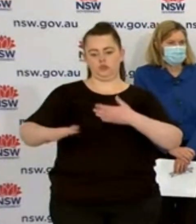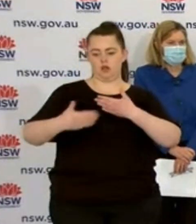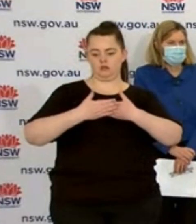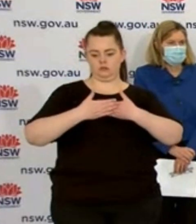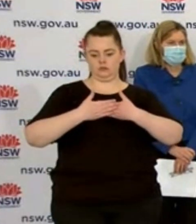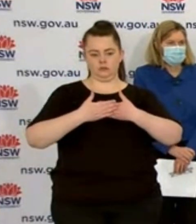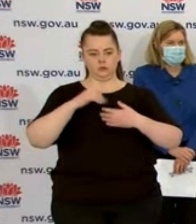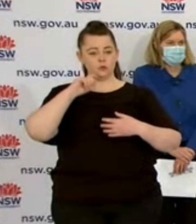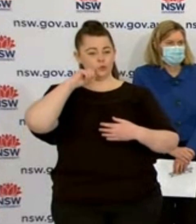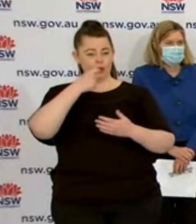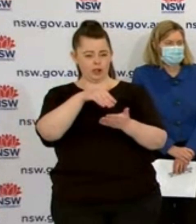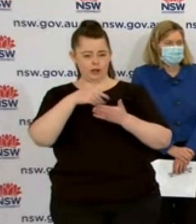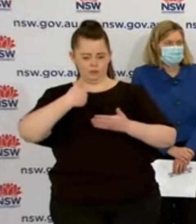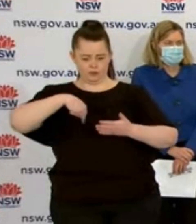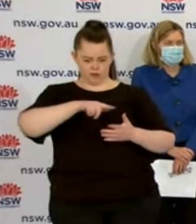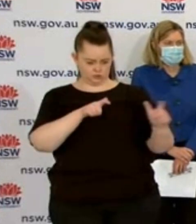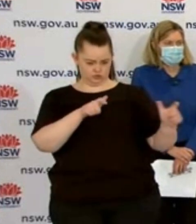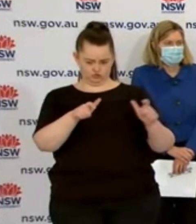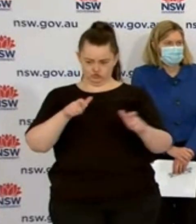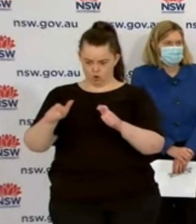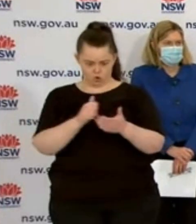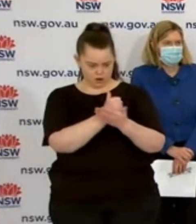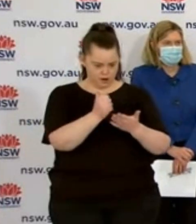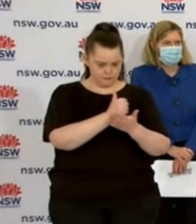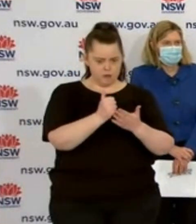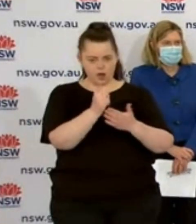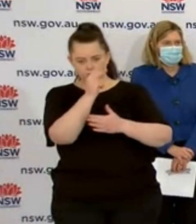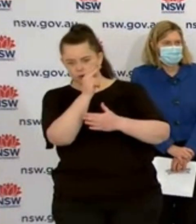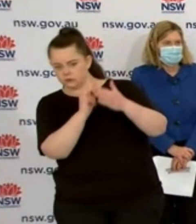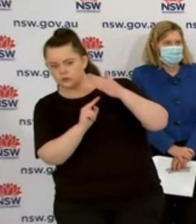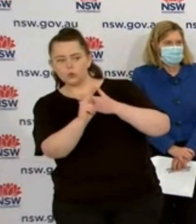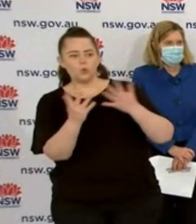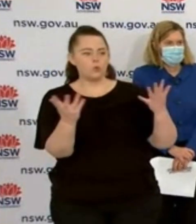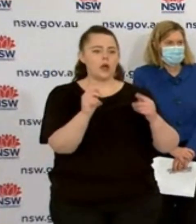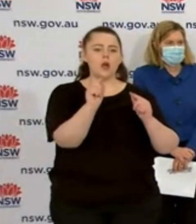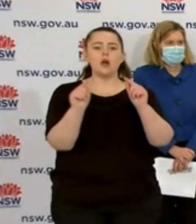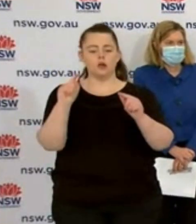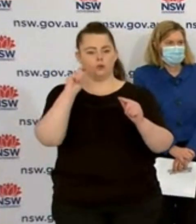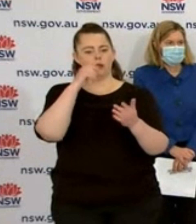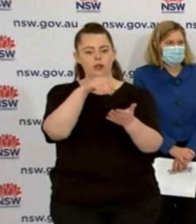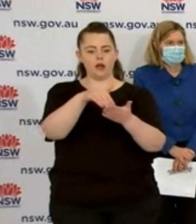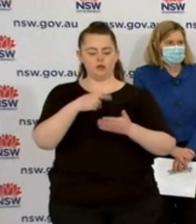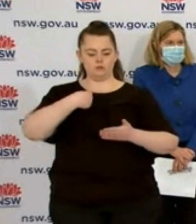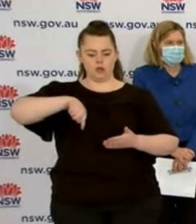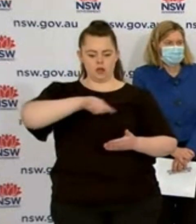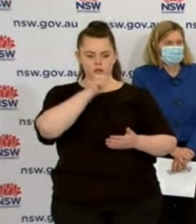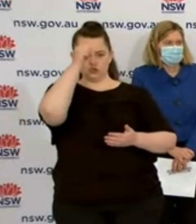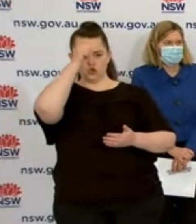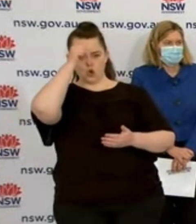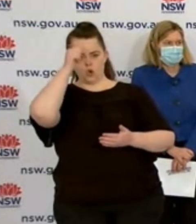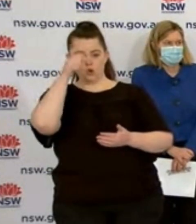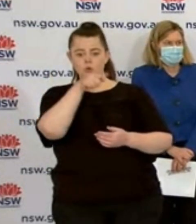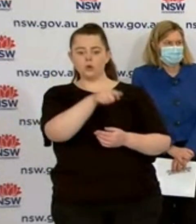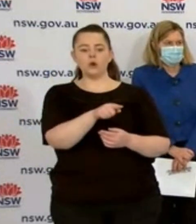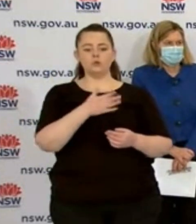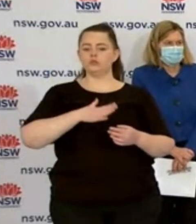and the data with, as we've heard from Dr. Chan, especially through sewage surveillance, to make sure we stay ahead of the curve. We've